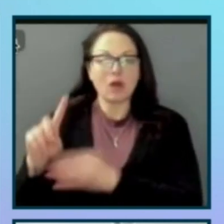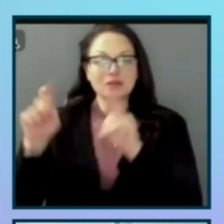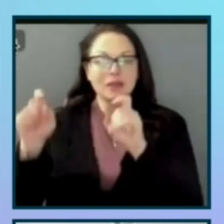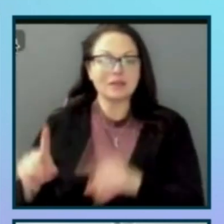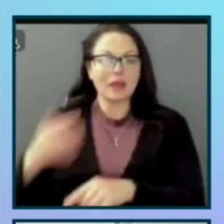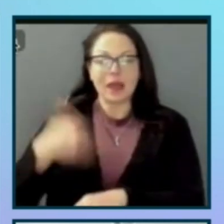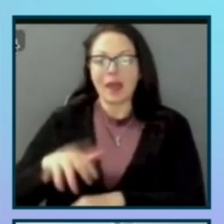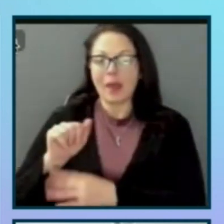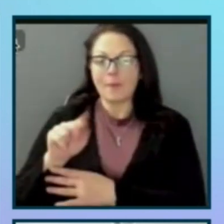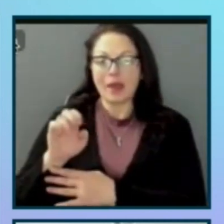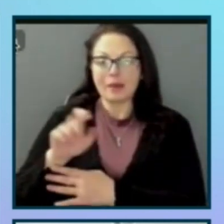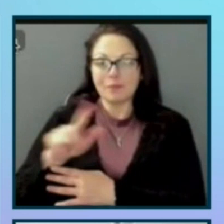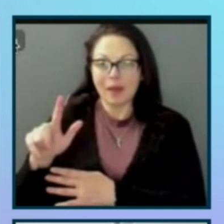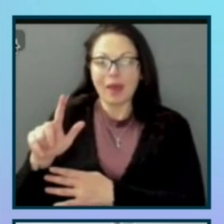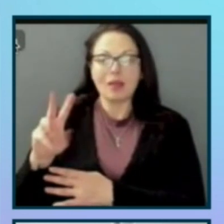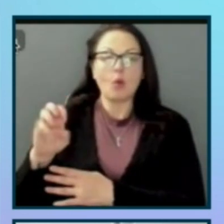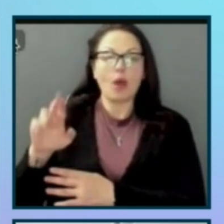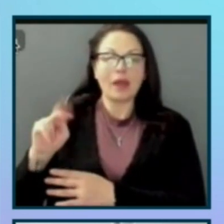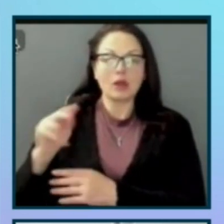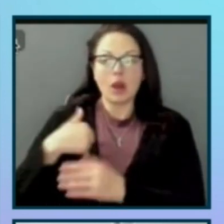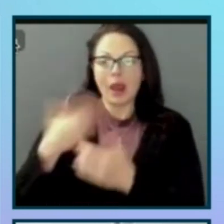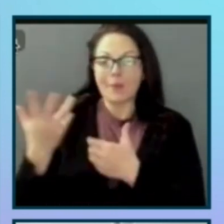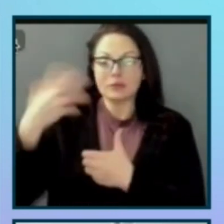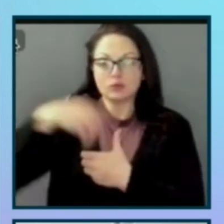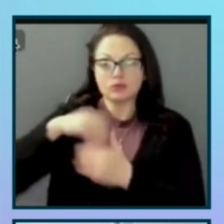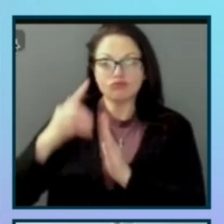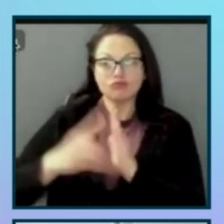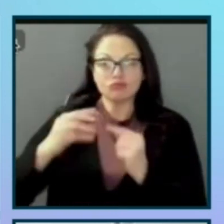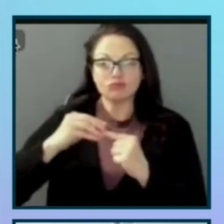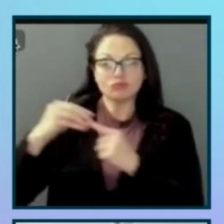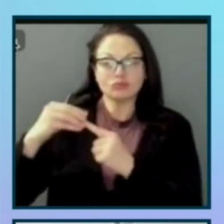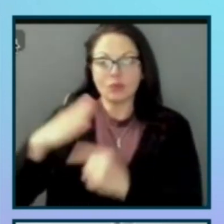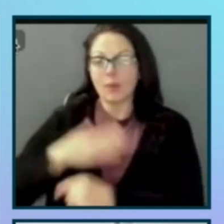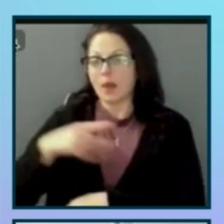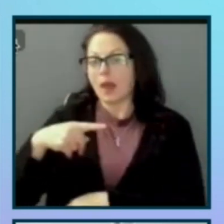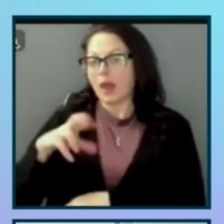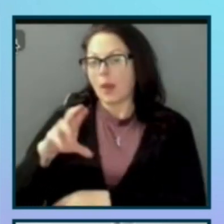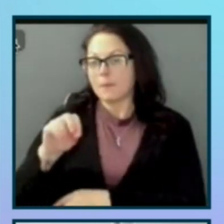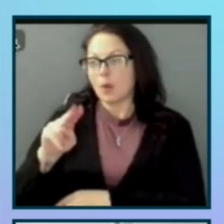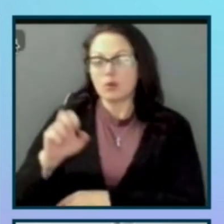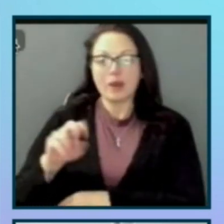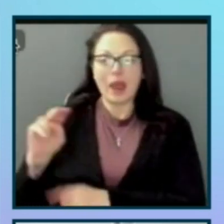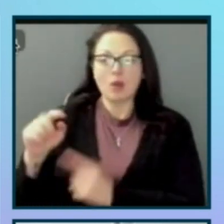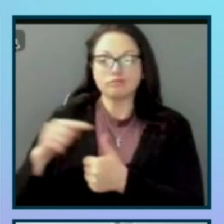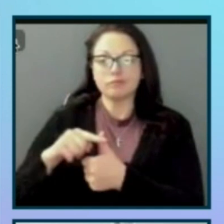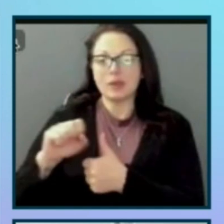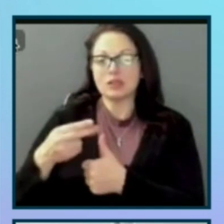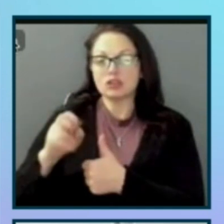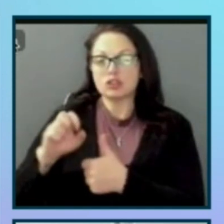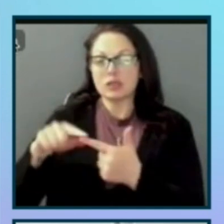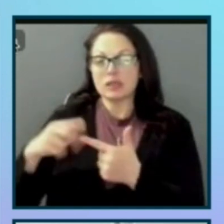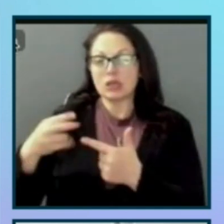Weiner. I'm an inclusive design specialist at Ally, and my pronouns are she, her. And I'm presenting with Courtney and